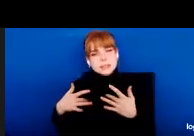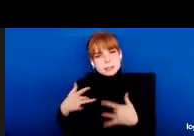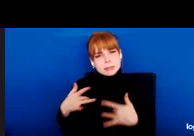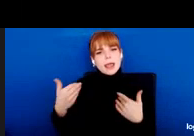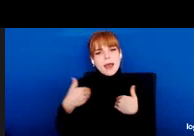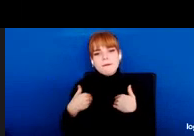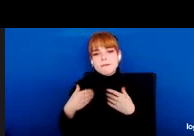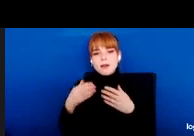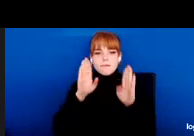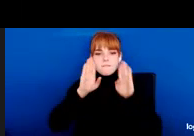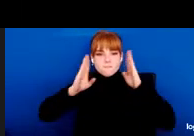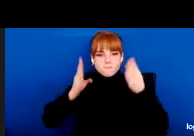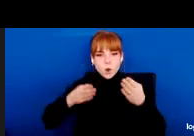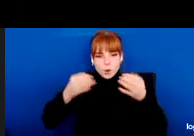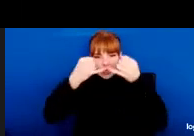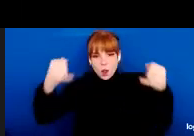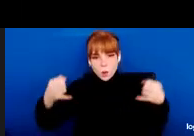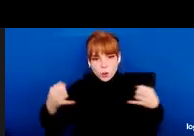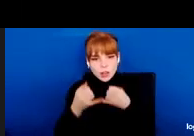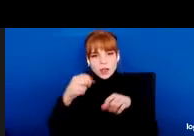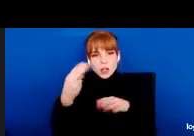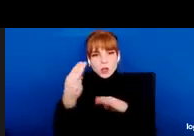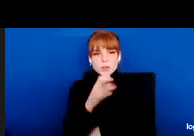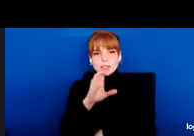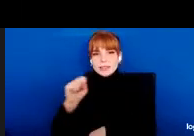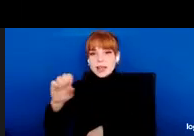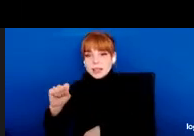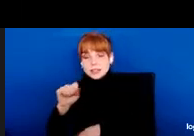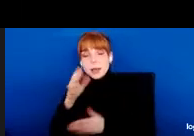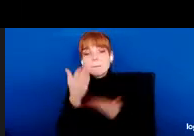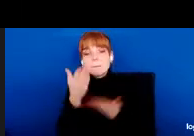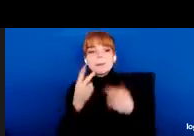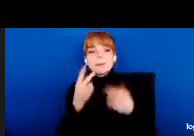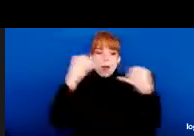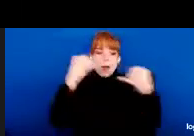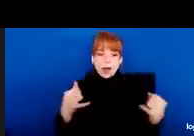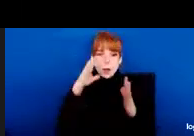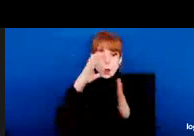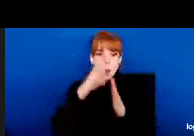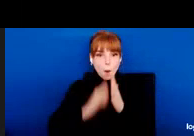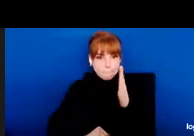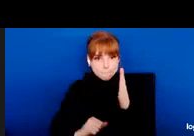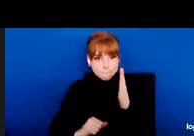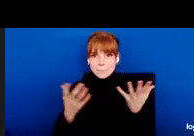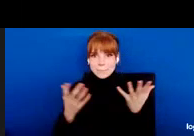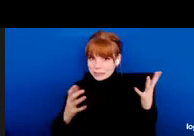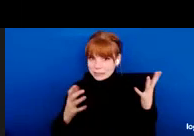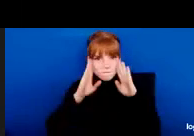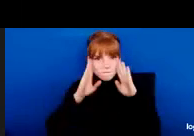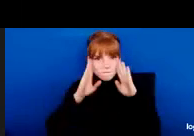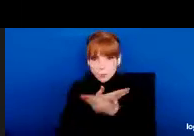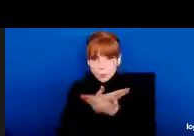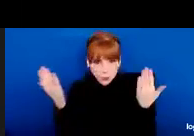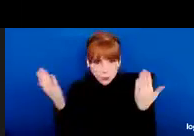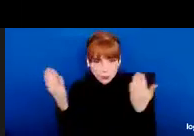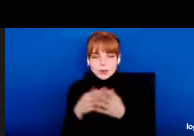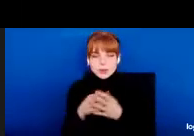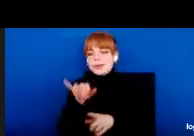using CSS. Maybe an outline is removed, and so you don't know there's any focus at all. And that's a WCAG